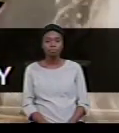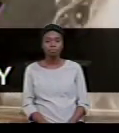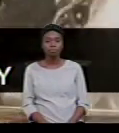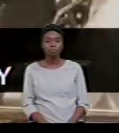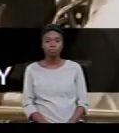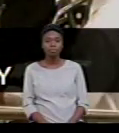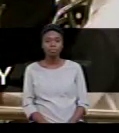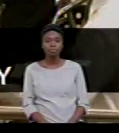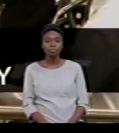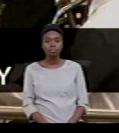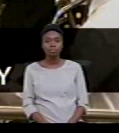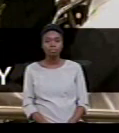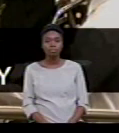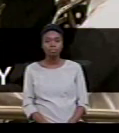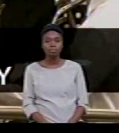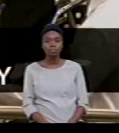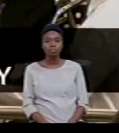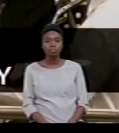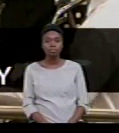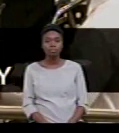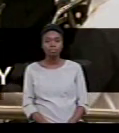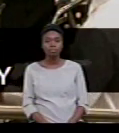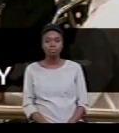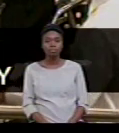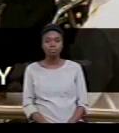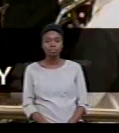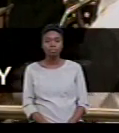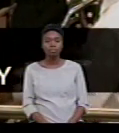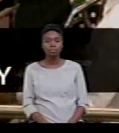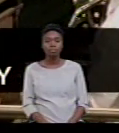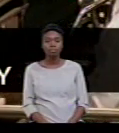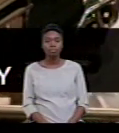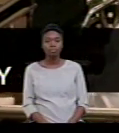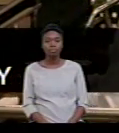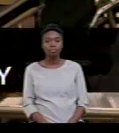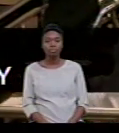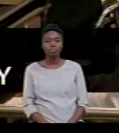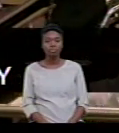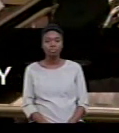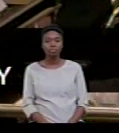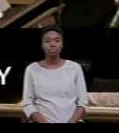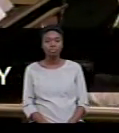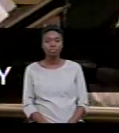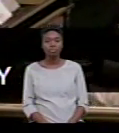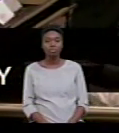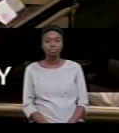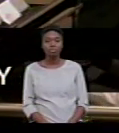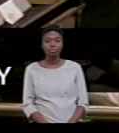Thank you.